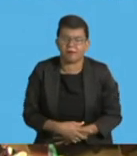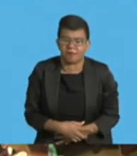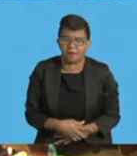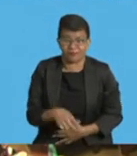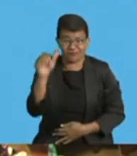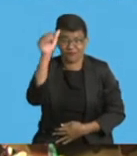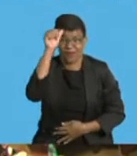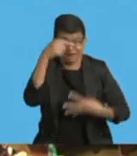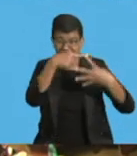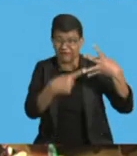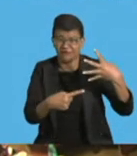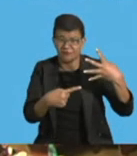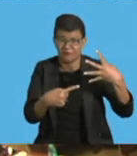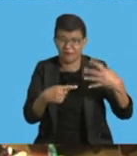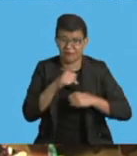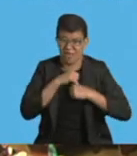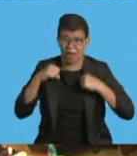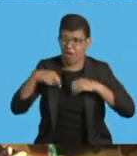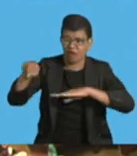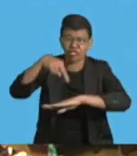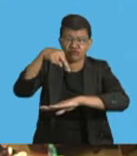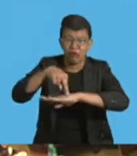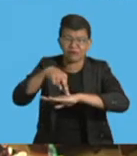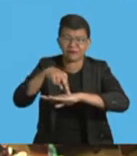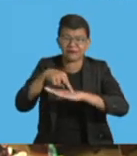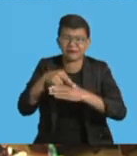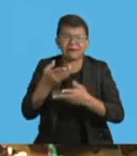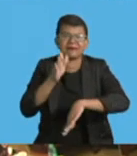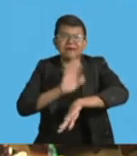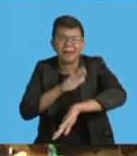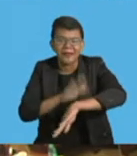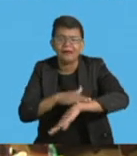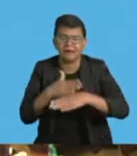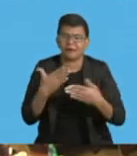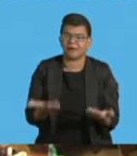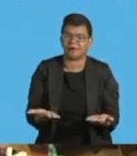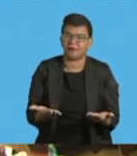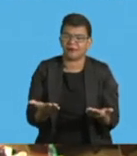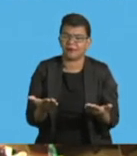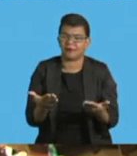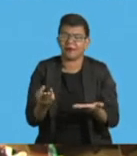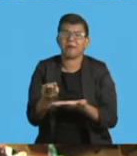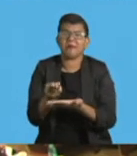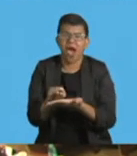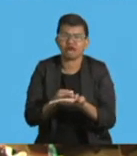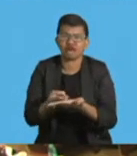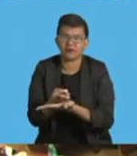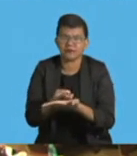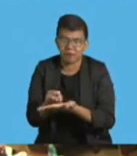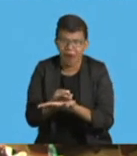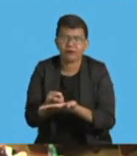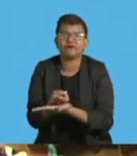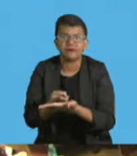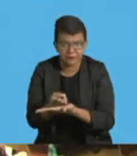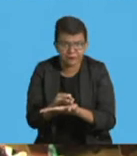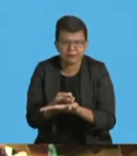along with Kiribati and the Marshall Islands, that face an existential threat from climate change. And where 3 months